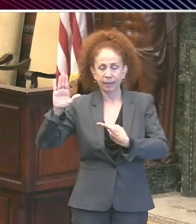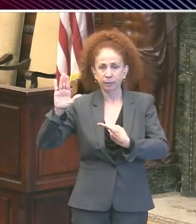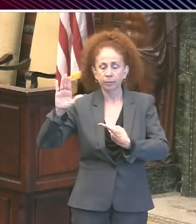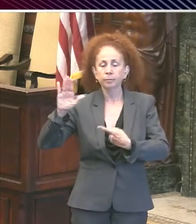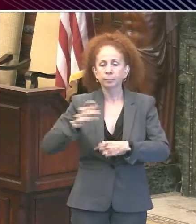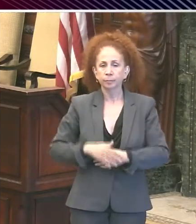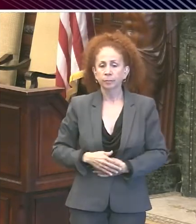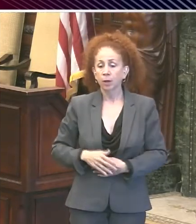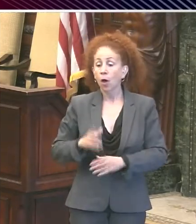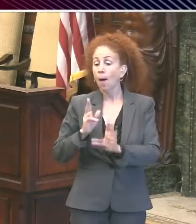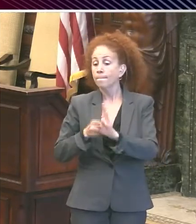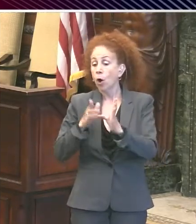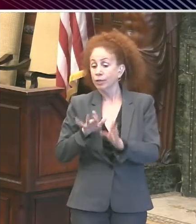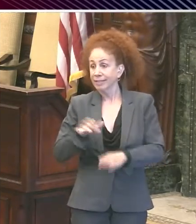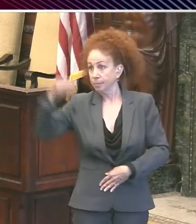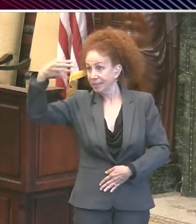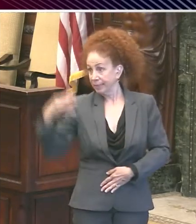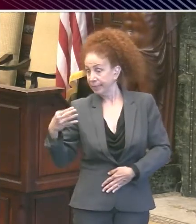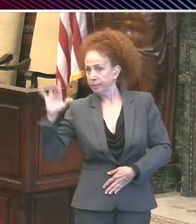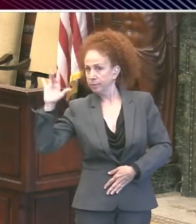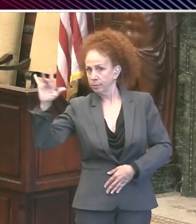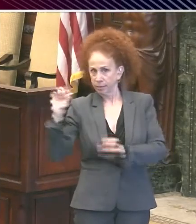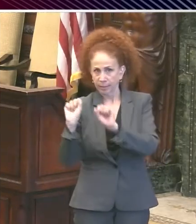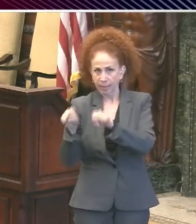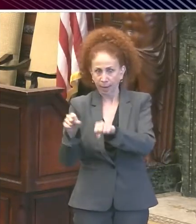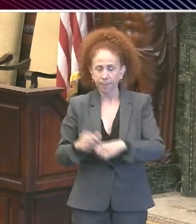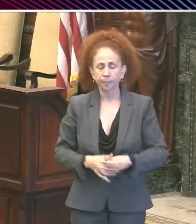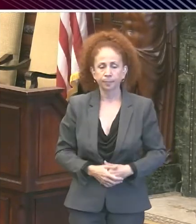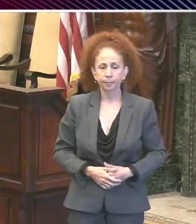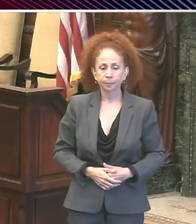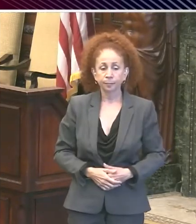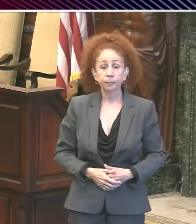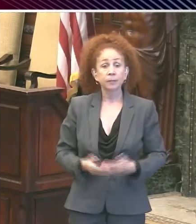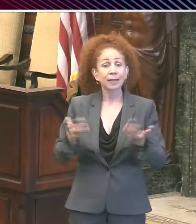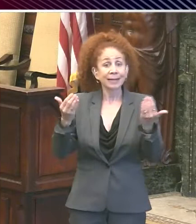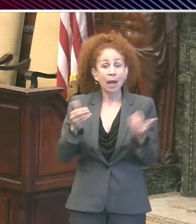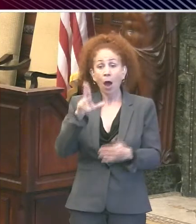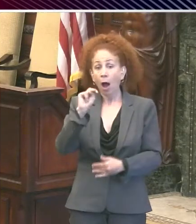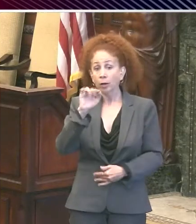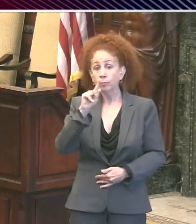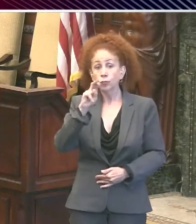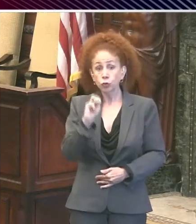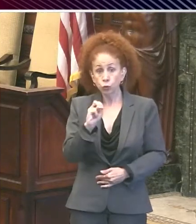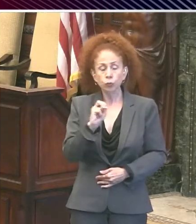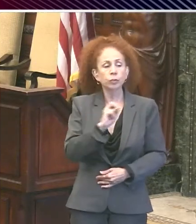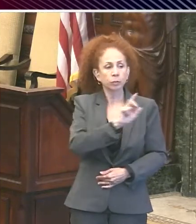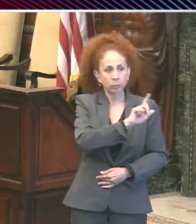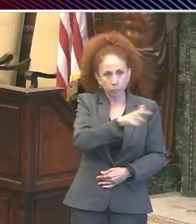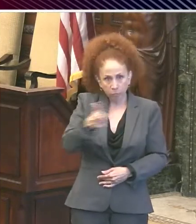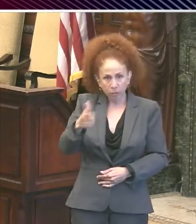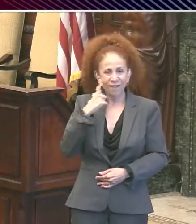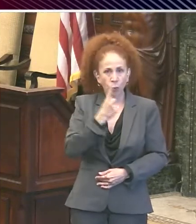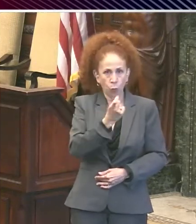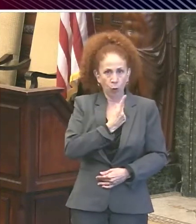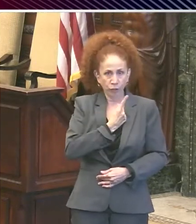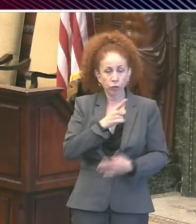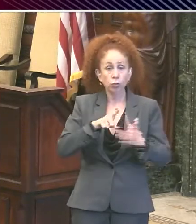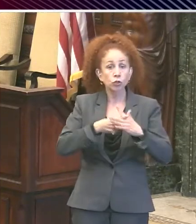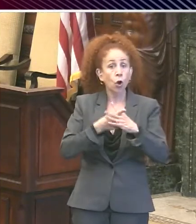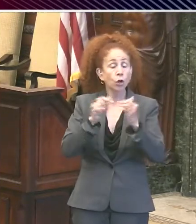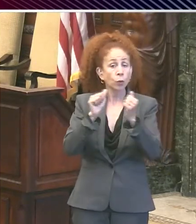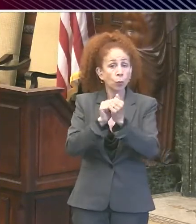found under the participants list. And we will now move to unmute reporters one by one to ask their questions, starting